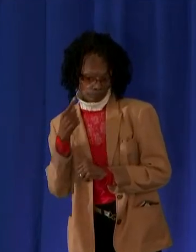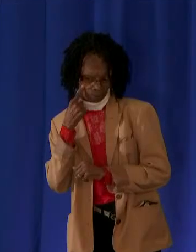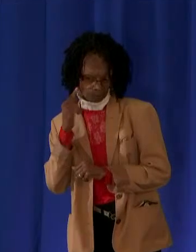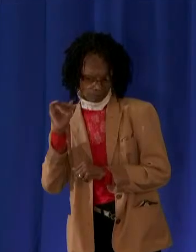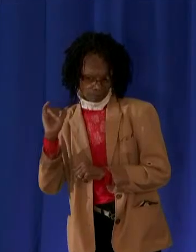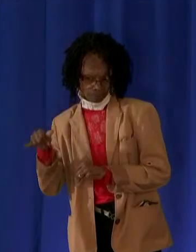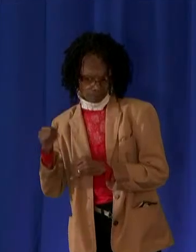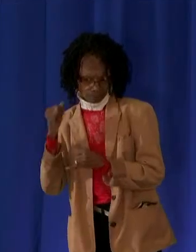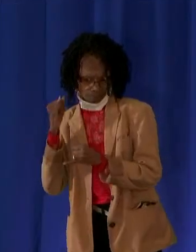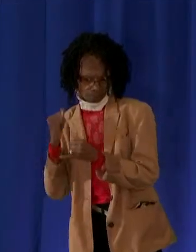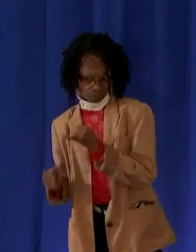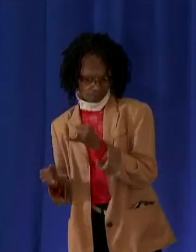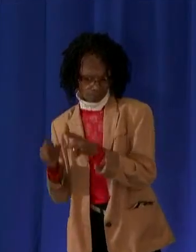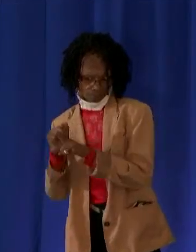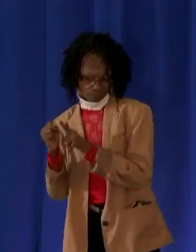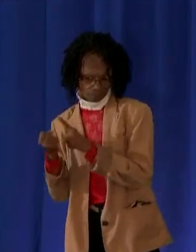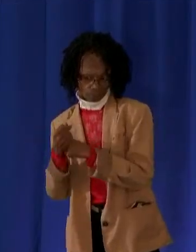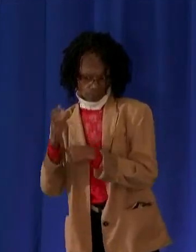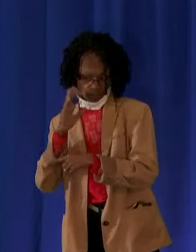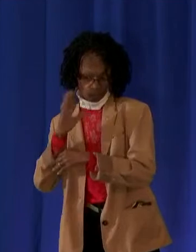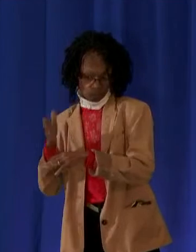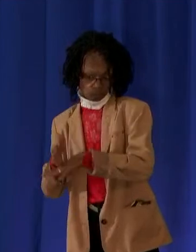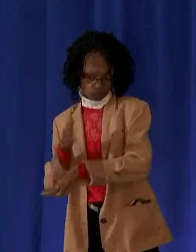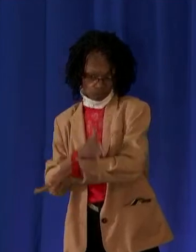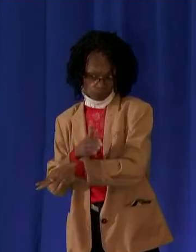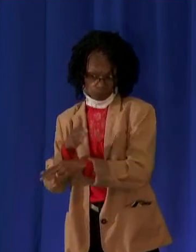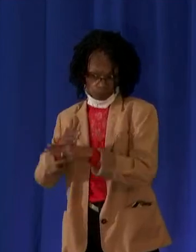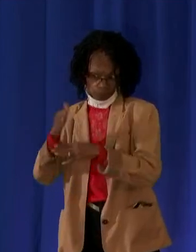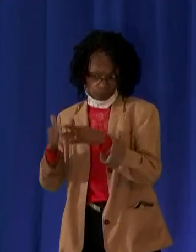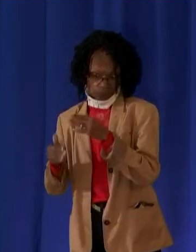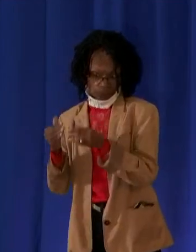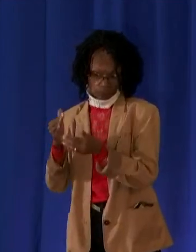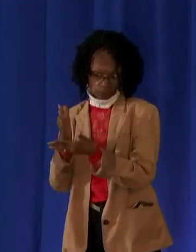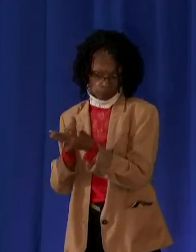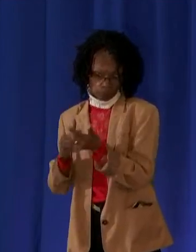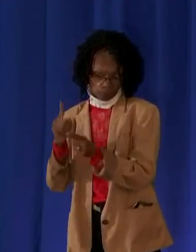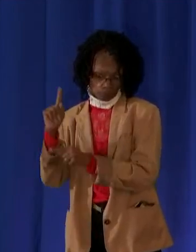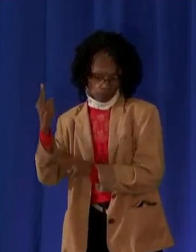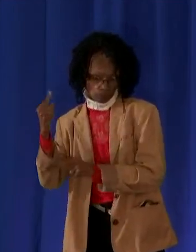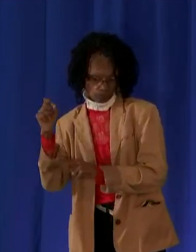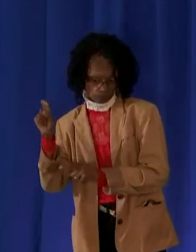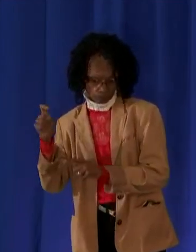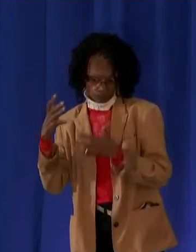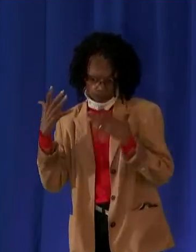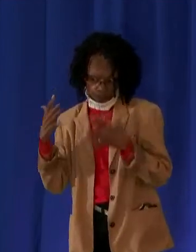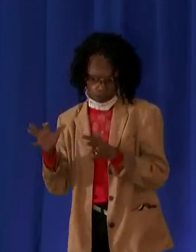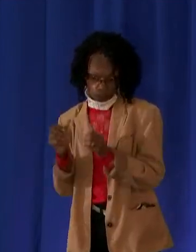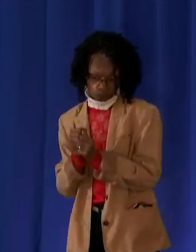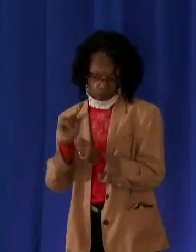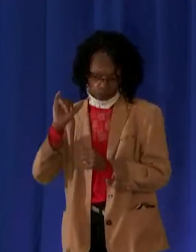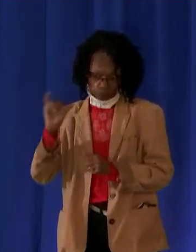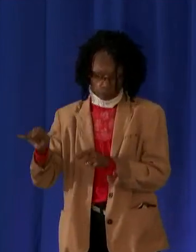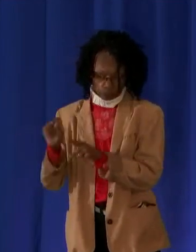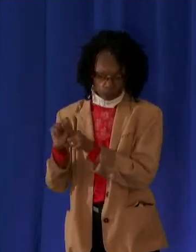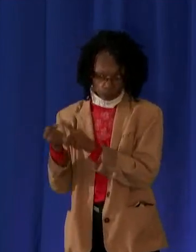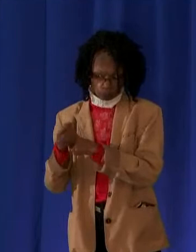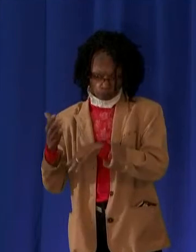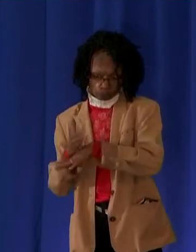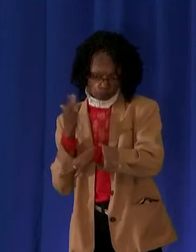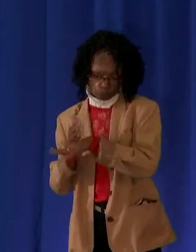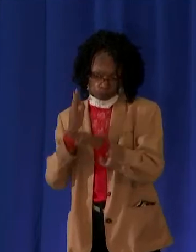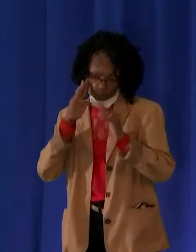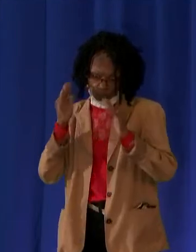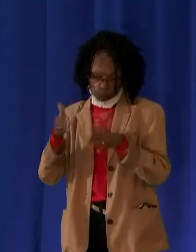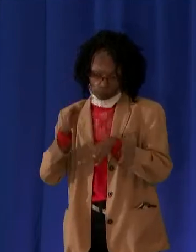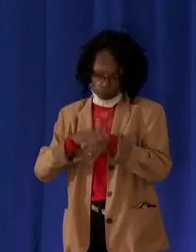regularly scheduled situational update? Are you prepared now to just put this behind you, put COVID behind and move forward